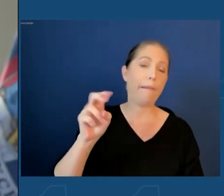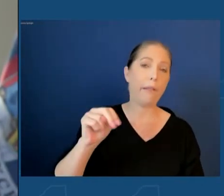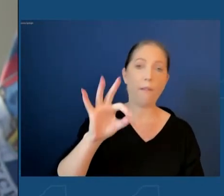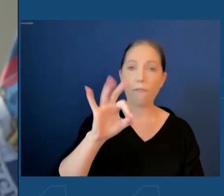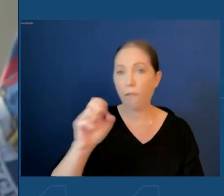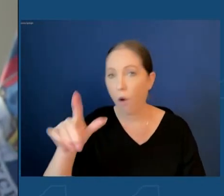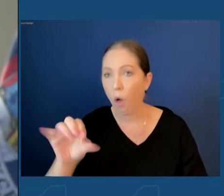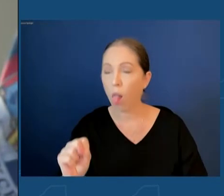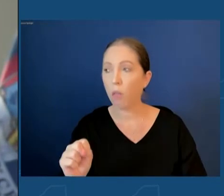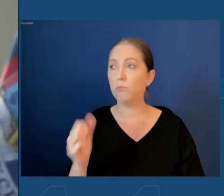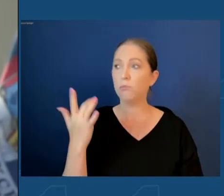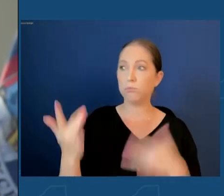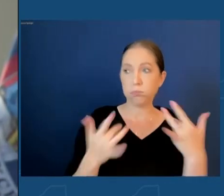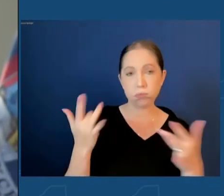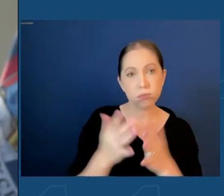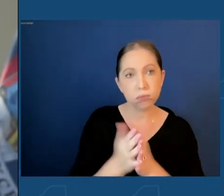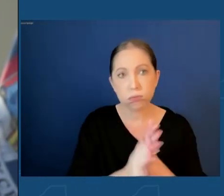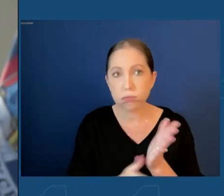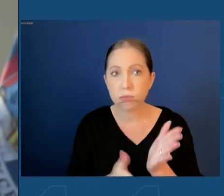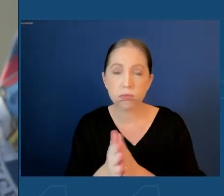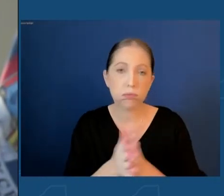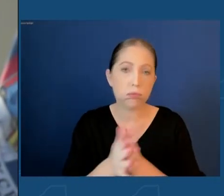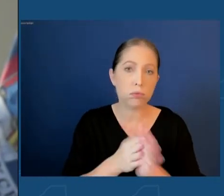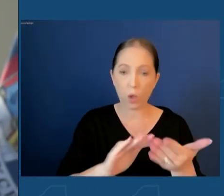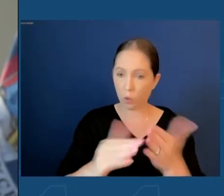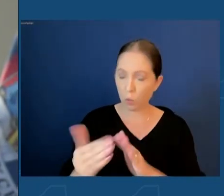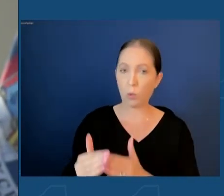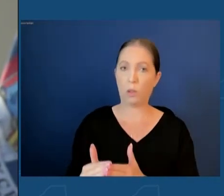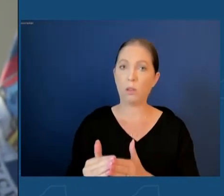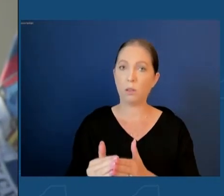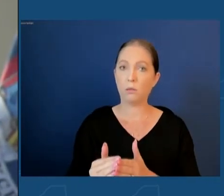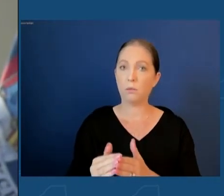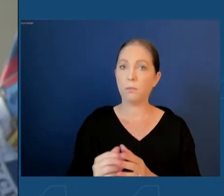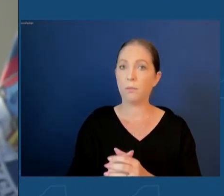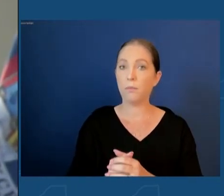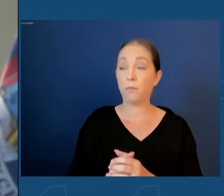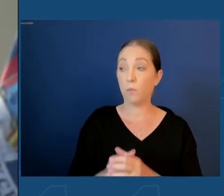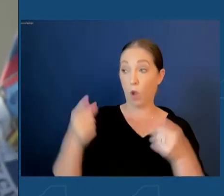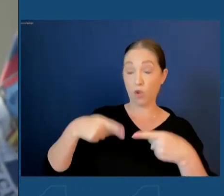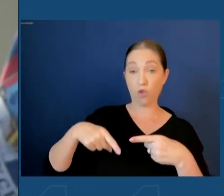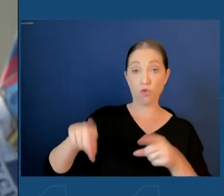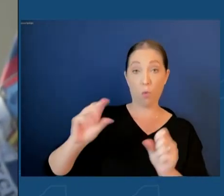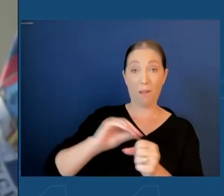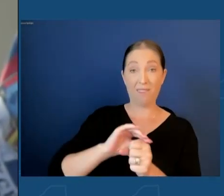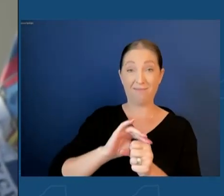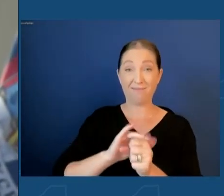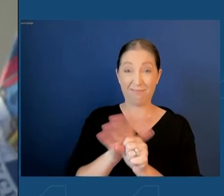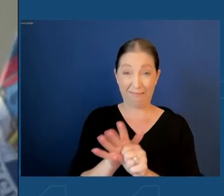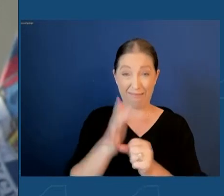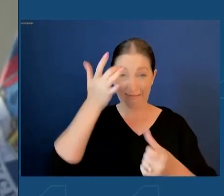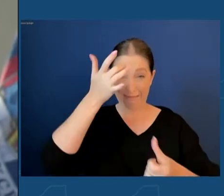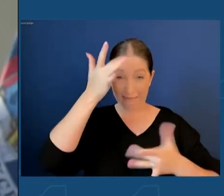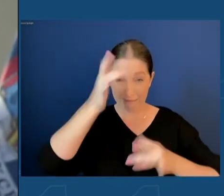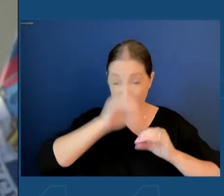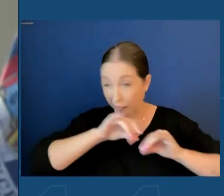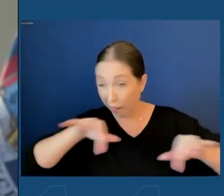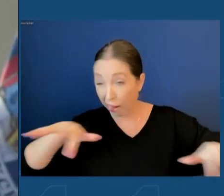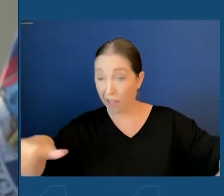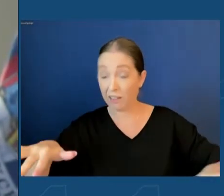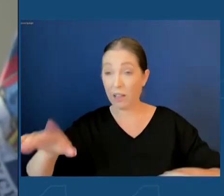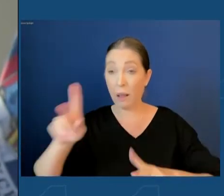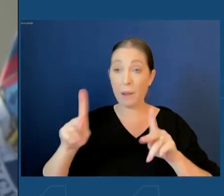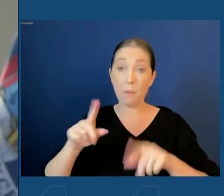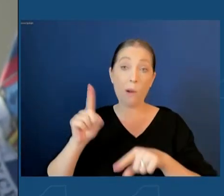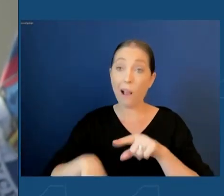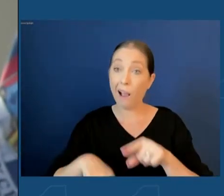communities. And a lot of people did have a chance to discover this area during the pandemic, people that were trying to escape the oppressive